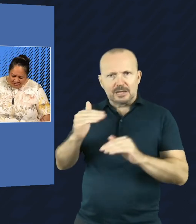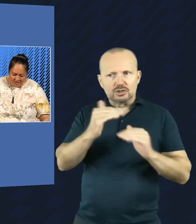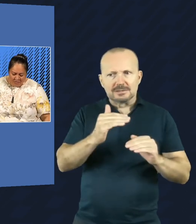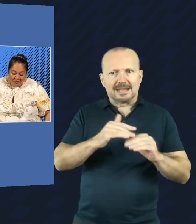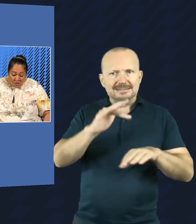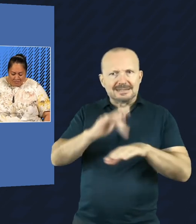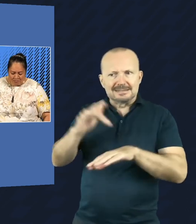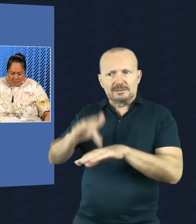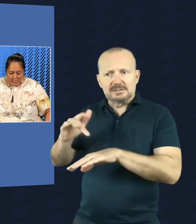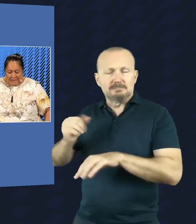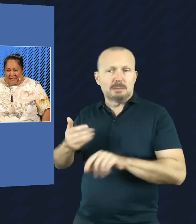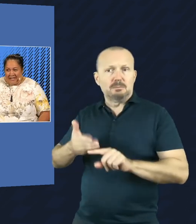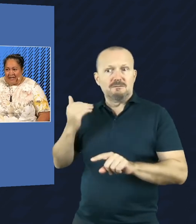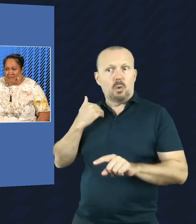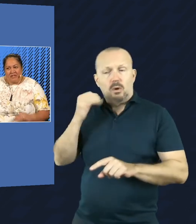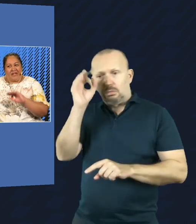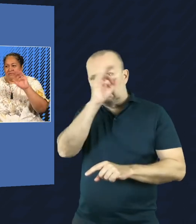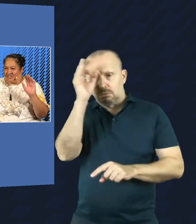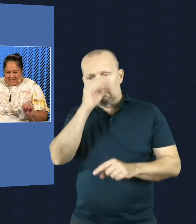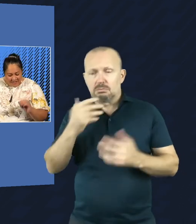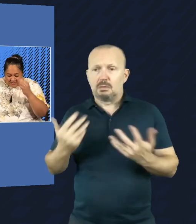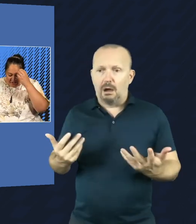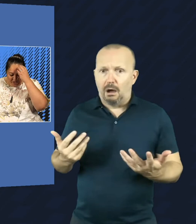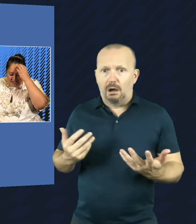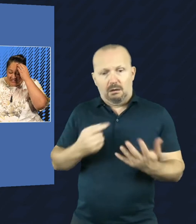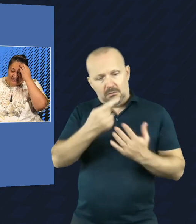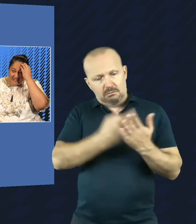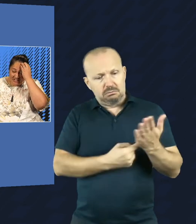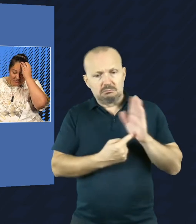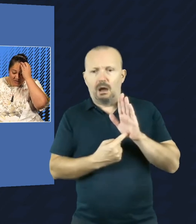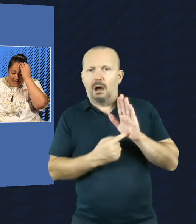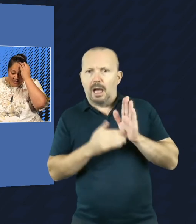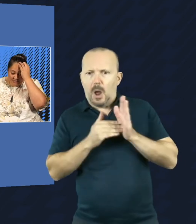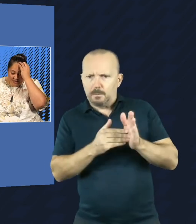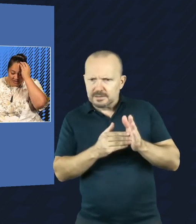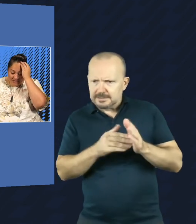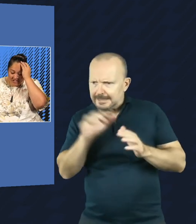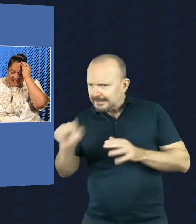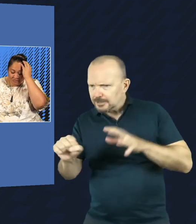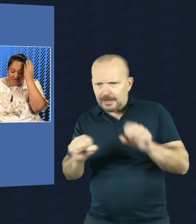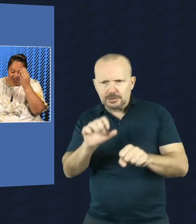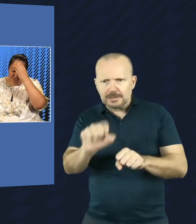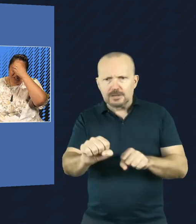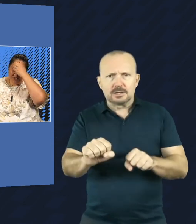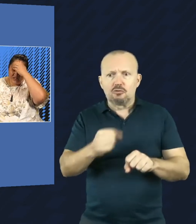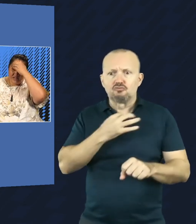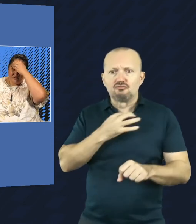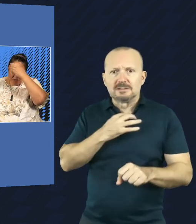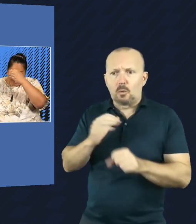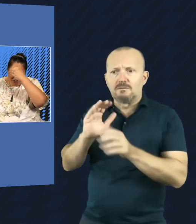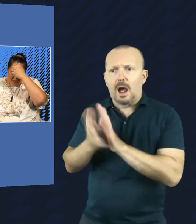aware of before. It helps us to think all of those things, unintentional harm to communities,